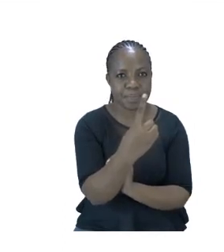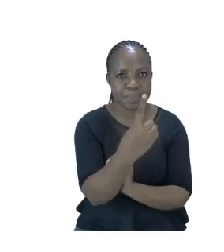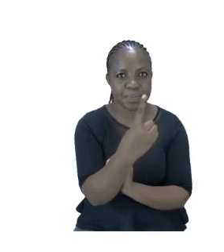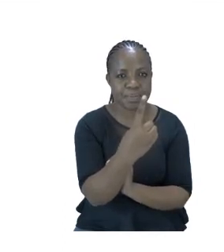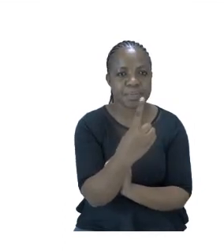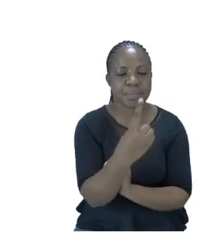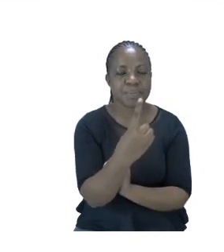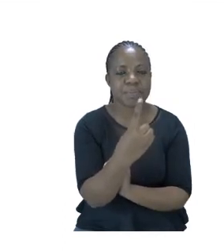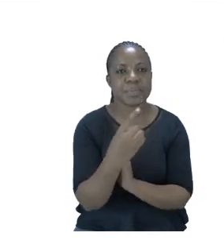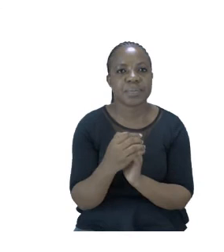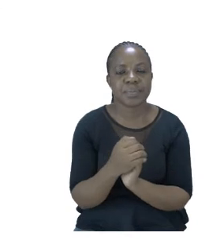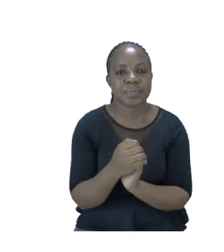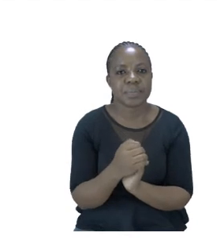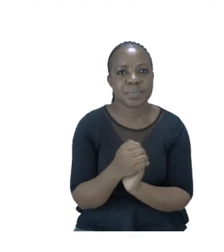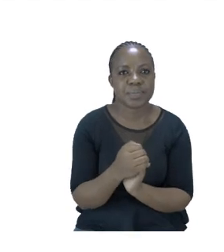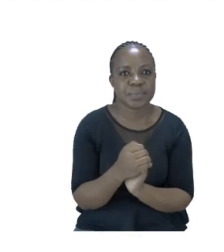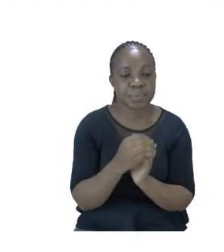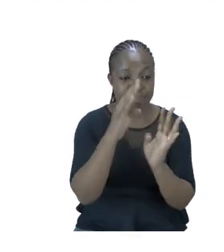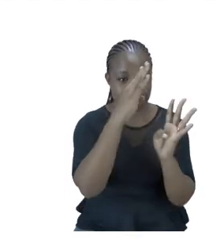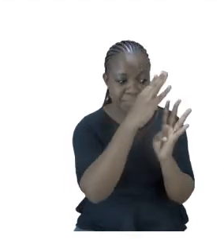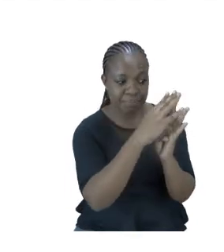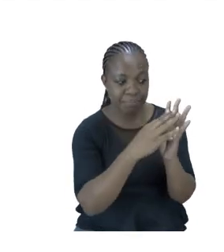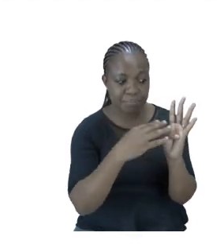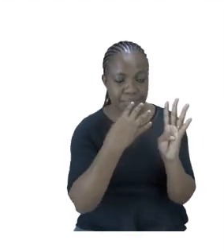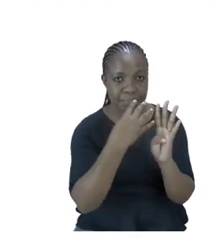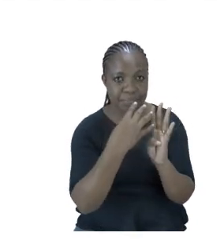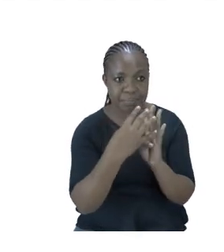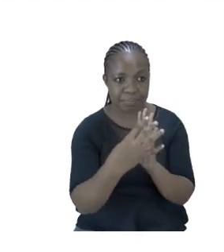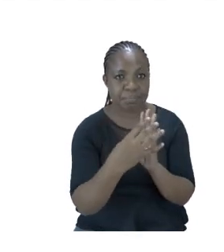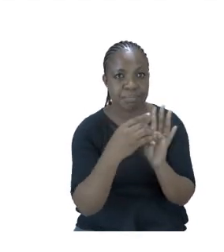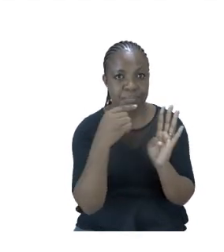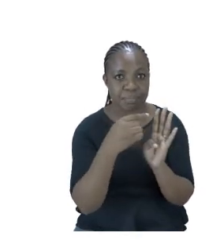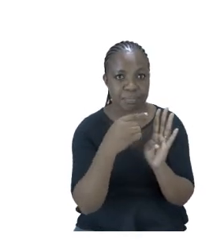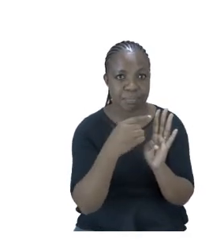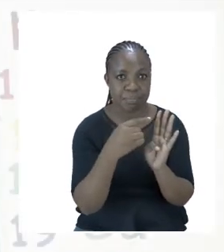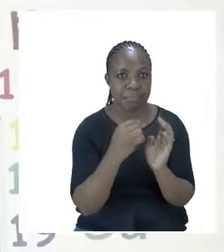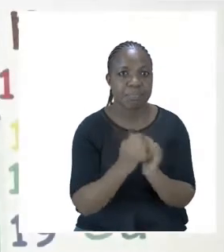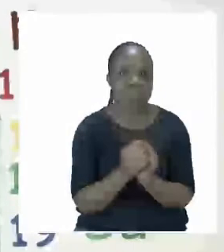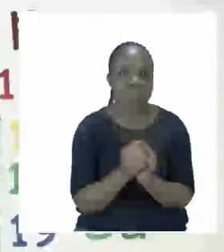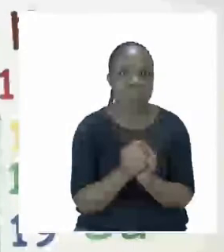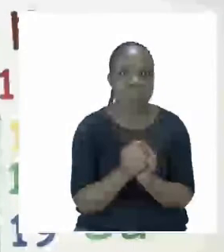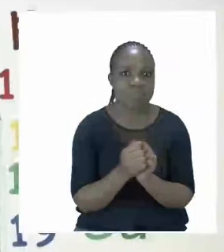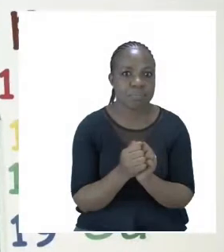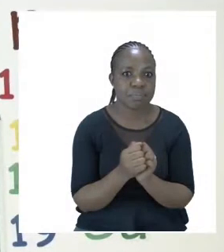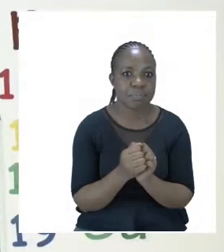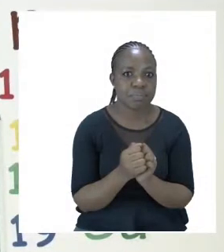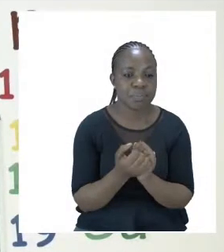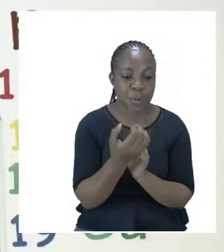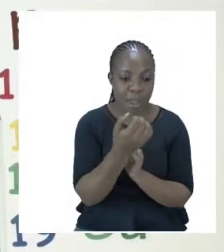things. On my table, I have the sweet